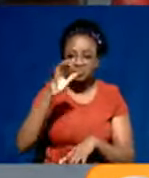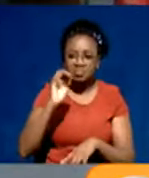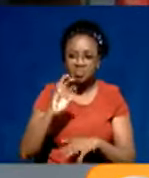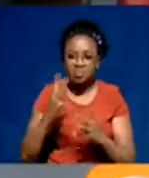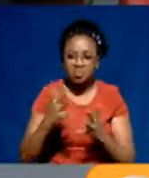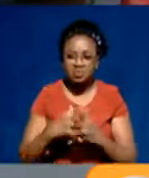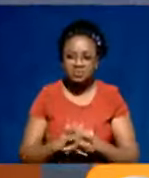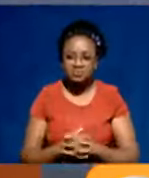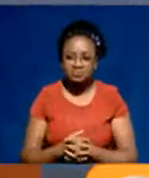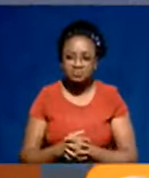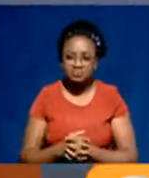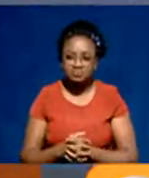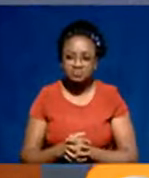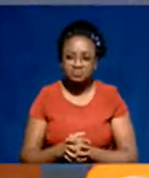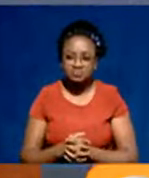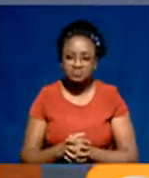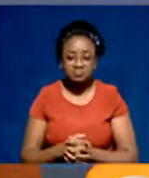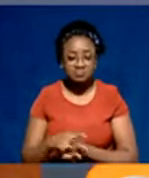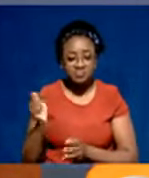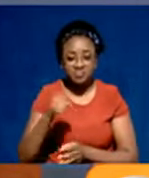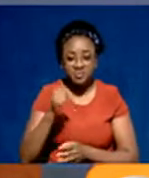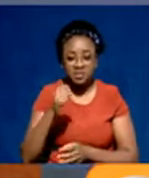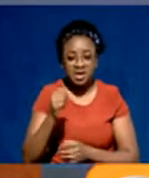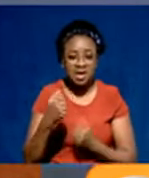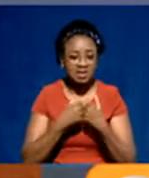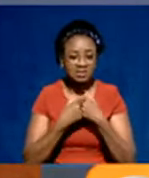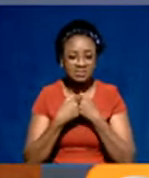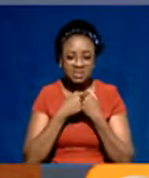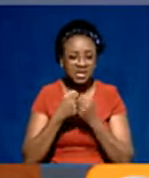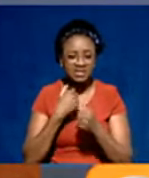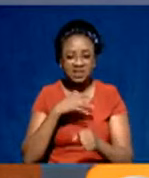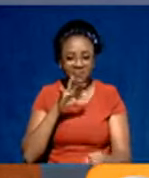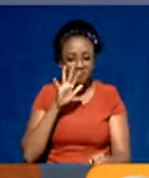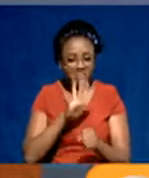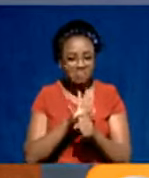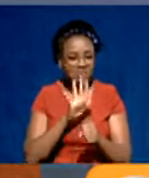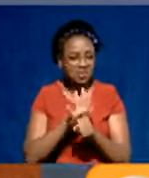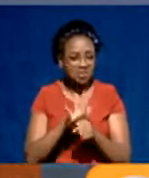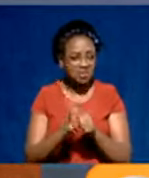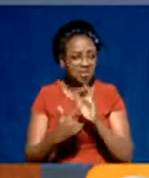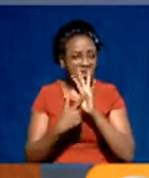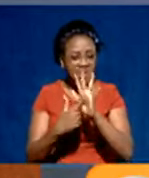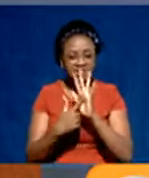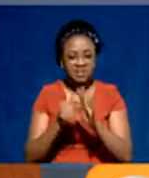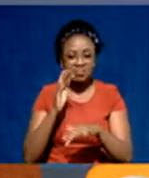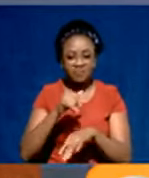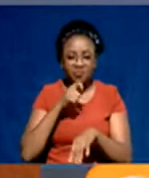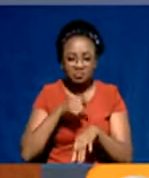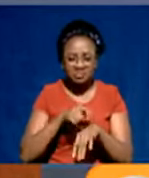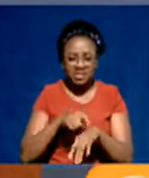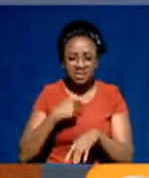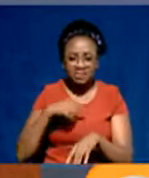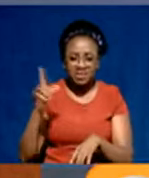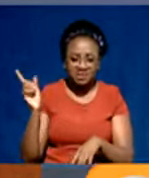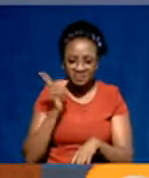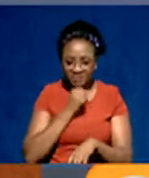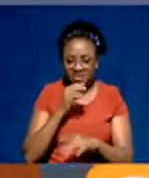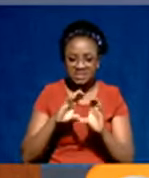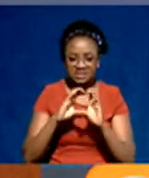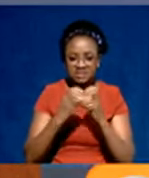were very many. Let me start from when I finished, when I concluded my class